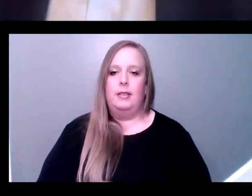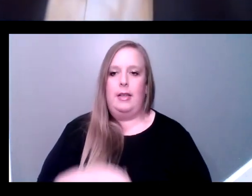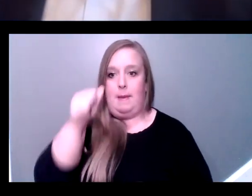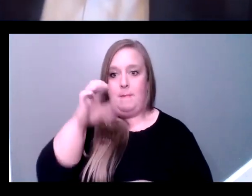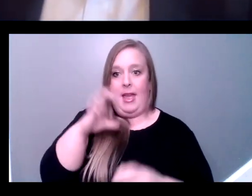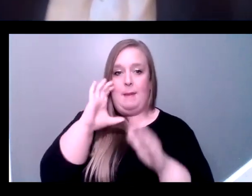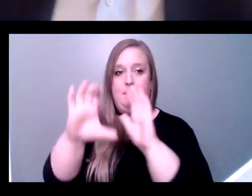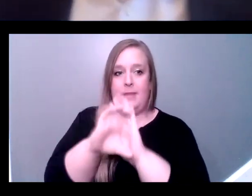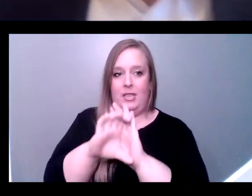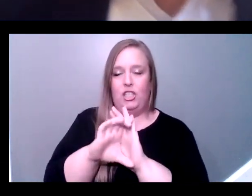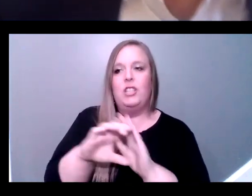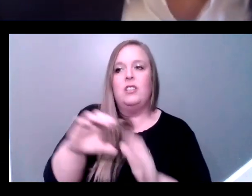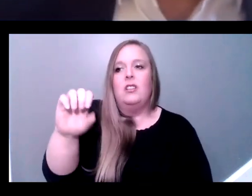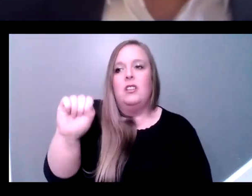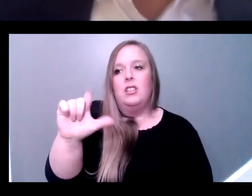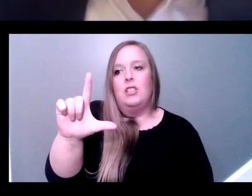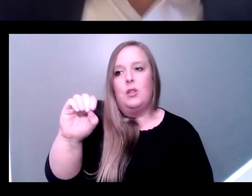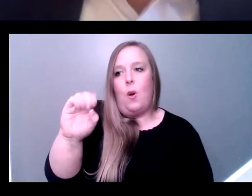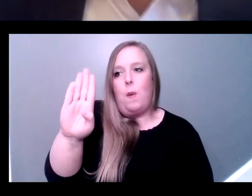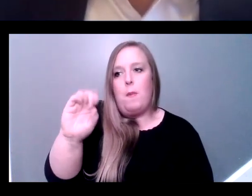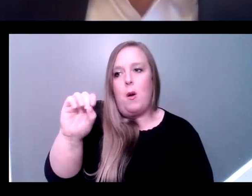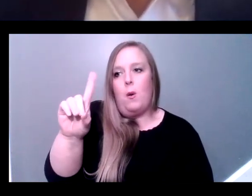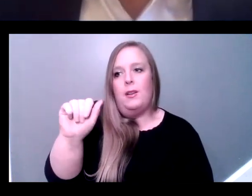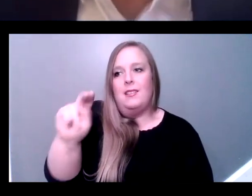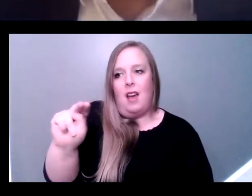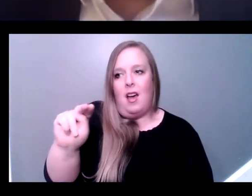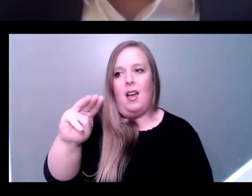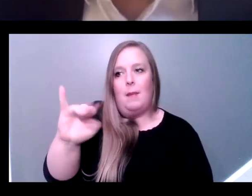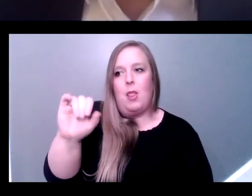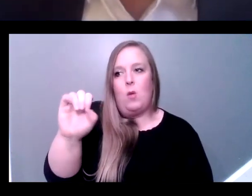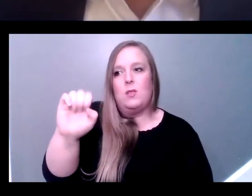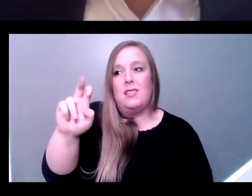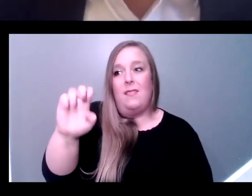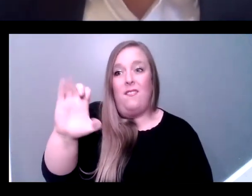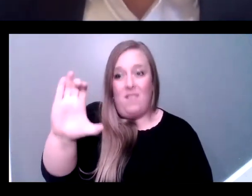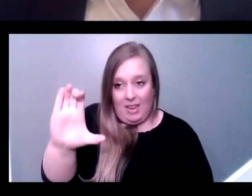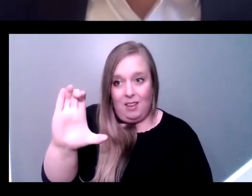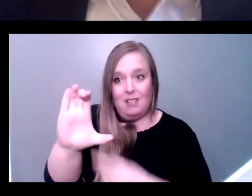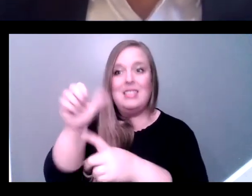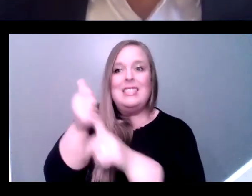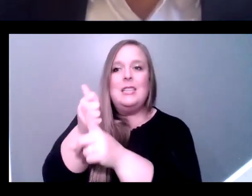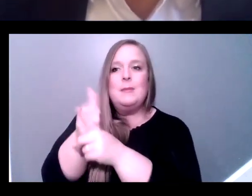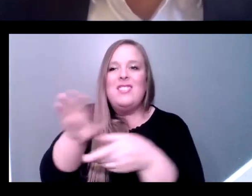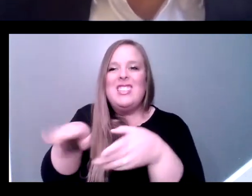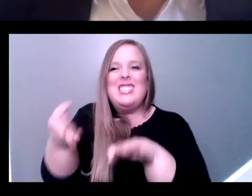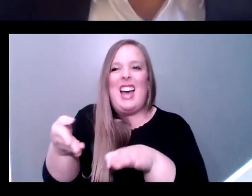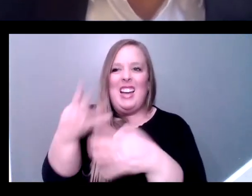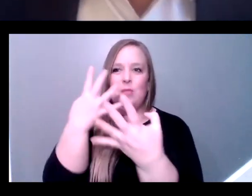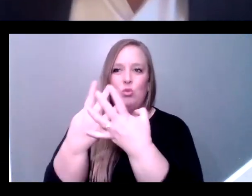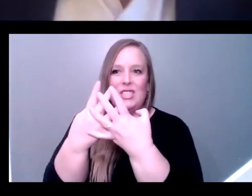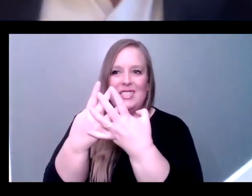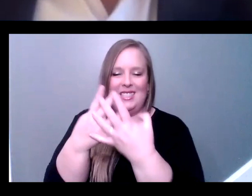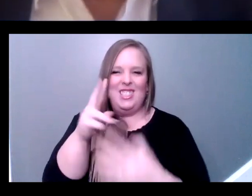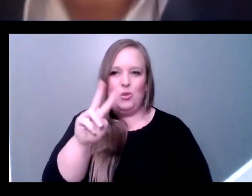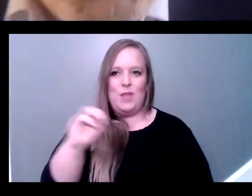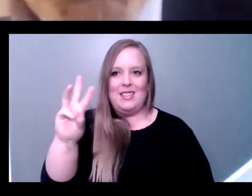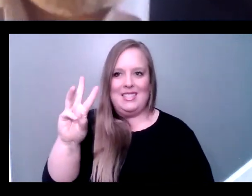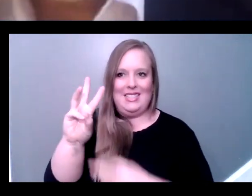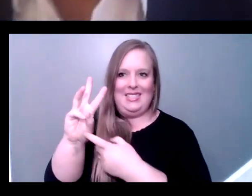and Herzegovina is in Central Europe, just for a point of reference. Okay.